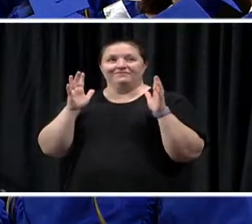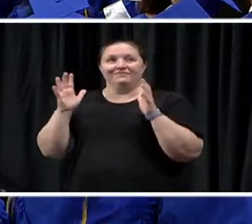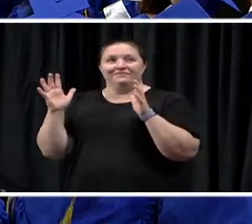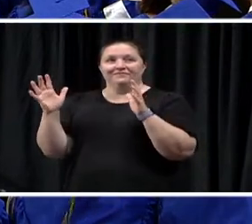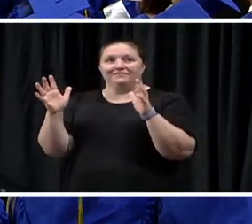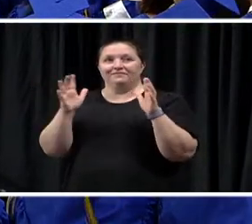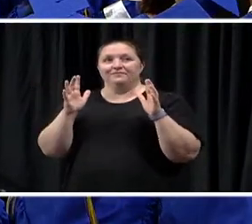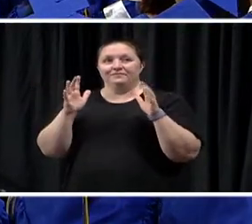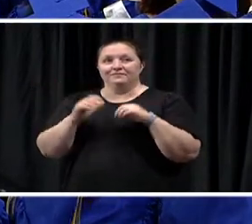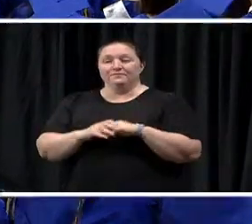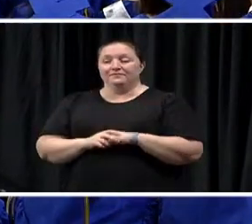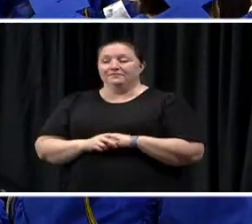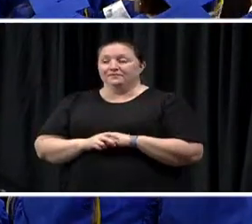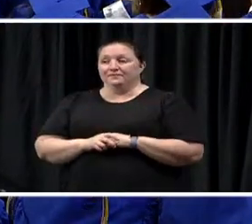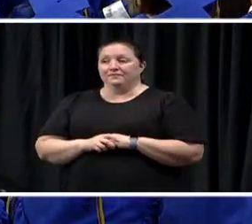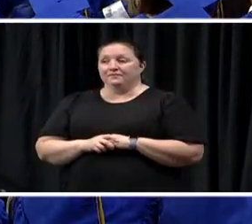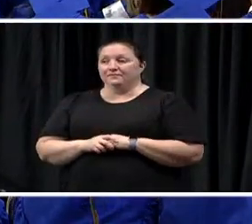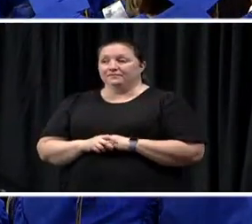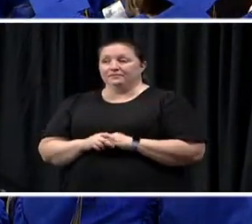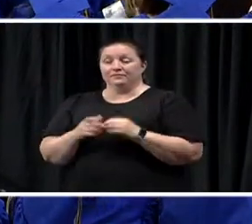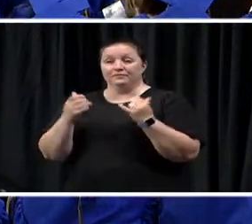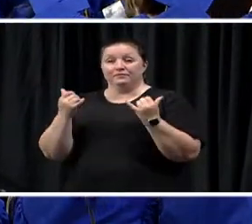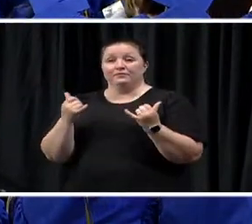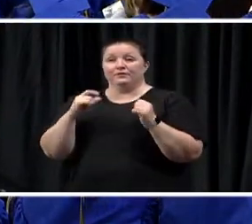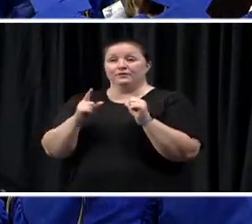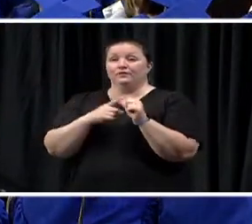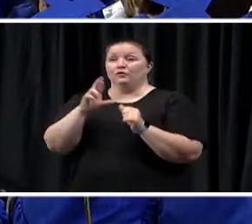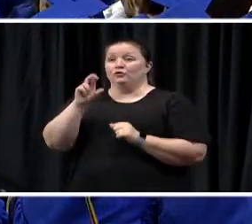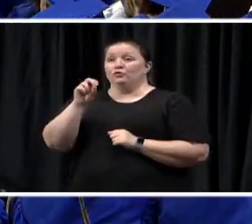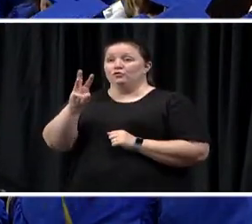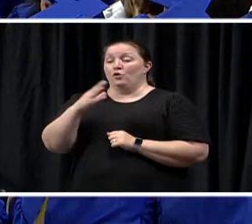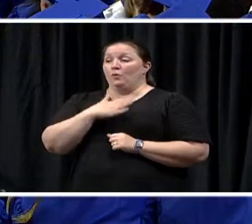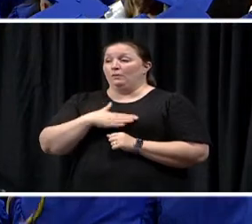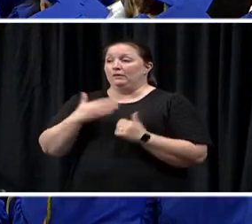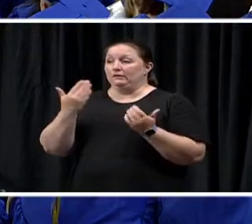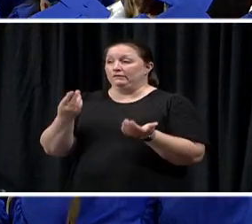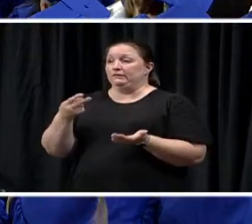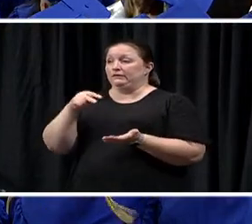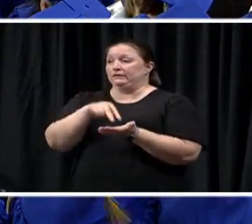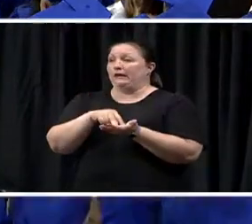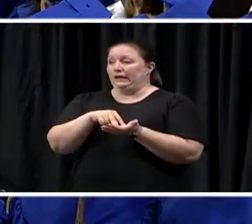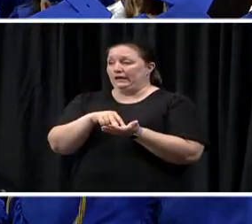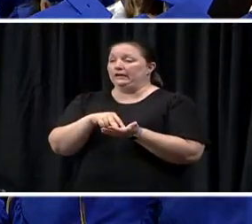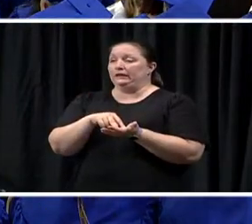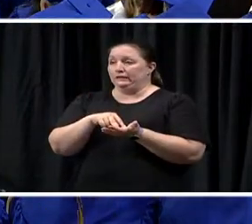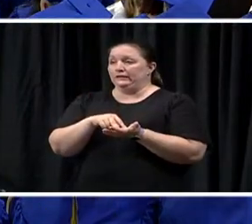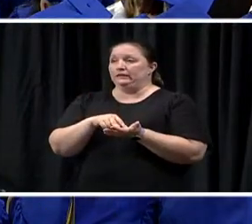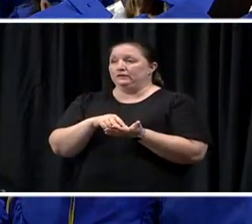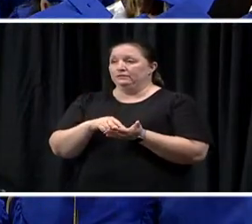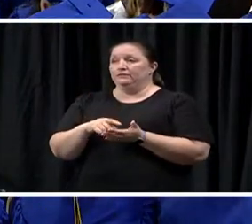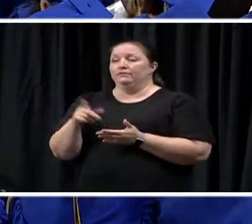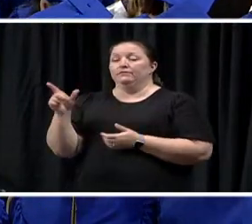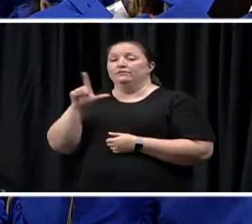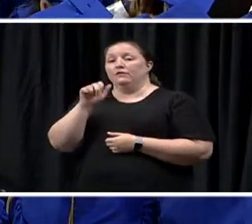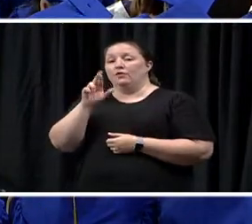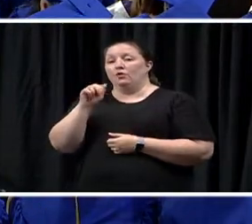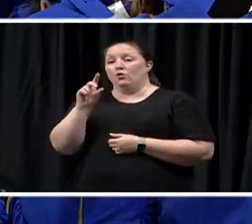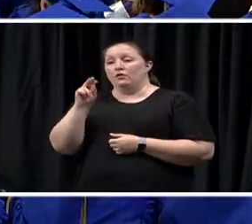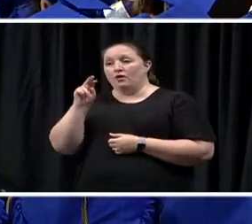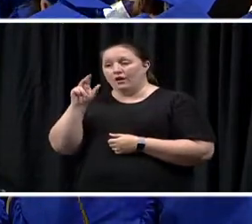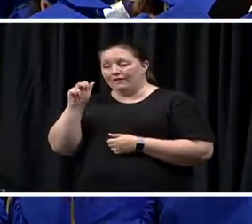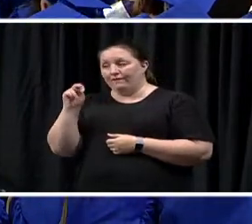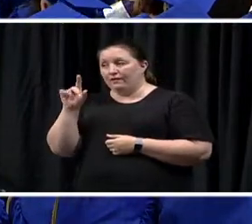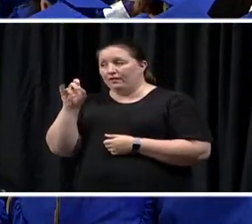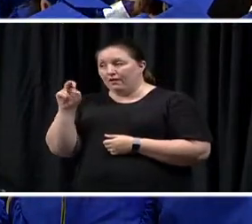At this time, will the first row please stand? Presenting the class will be Ms. Laura